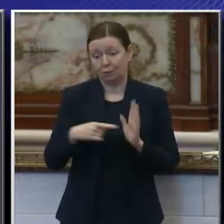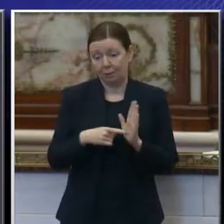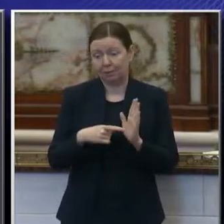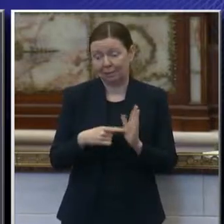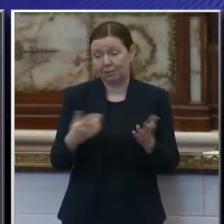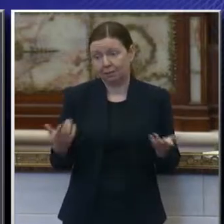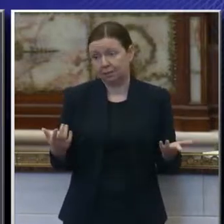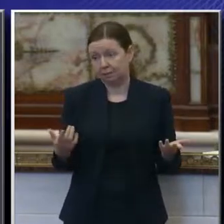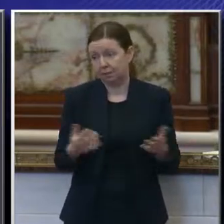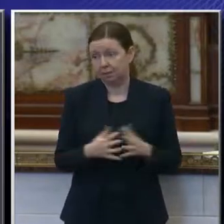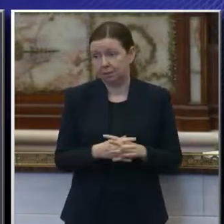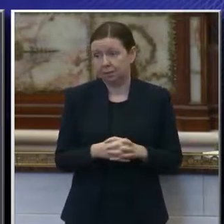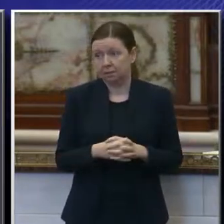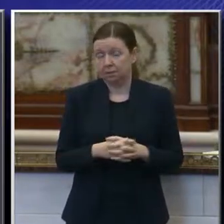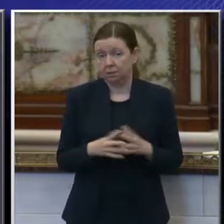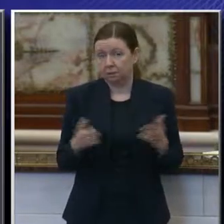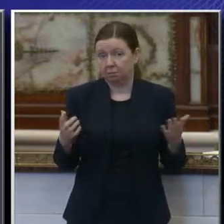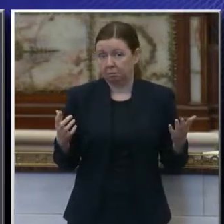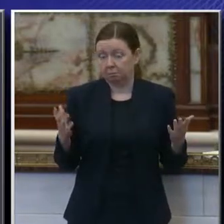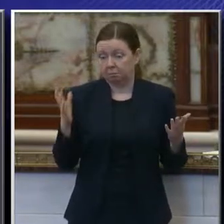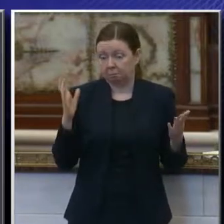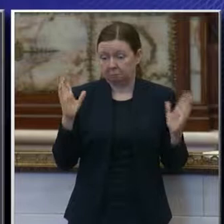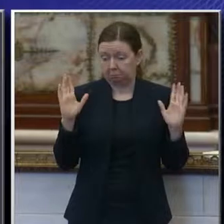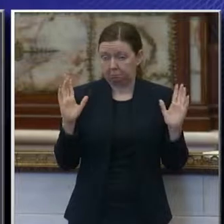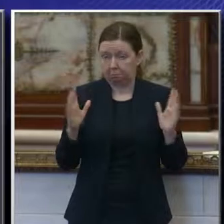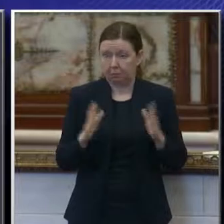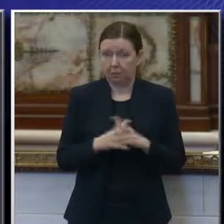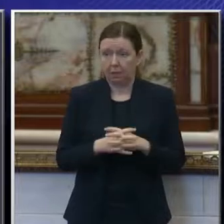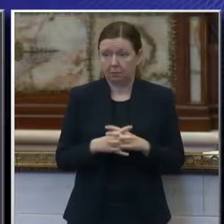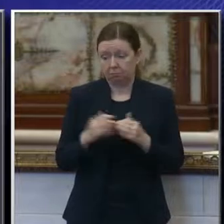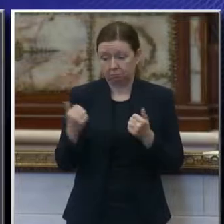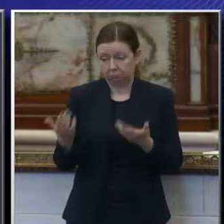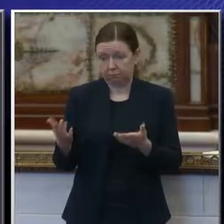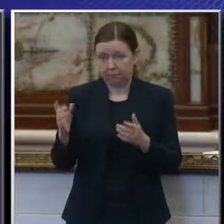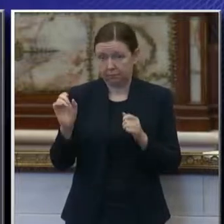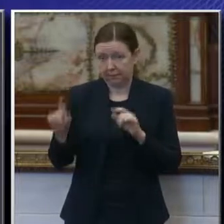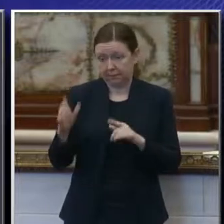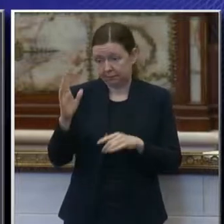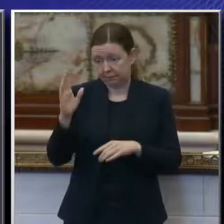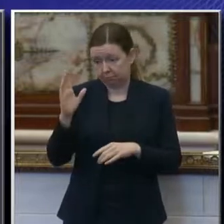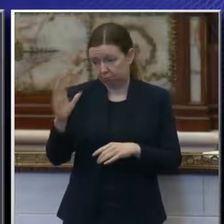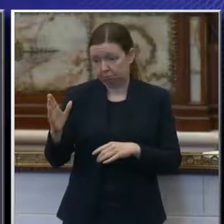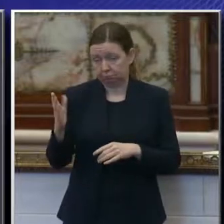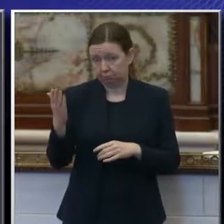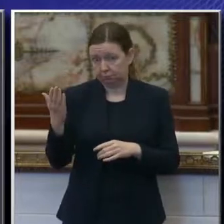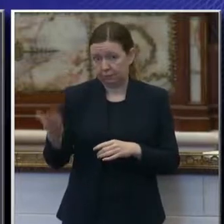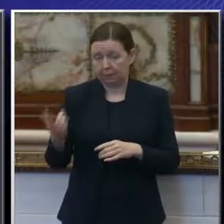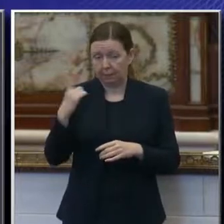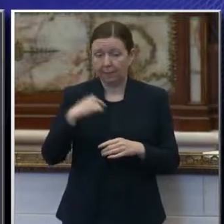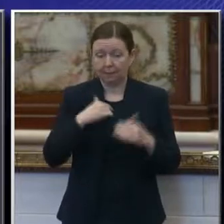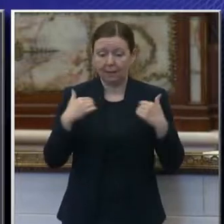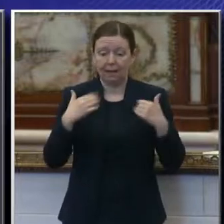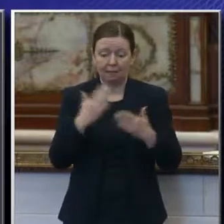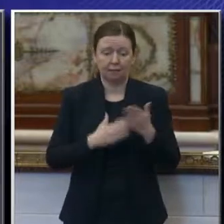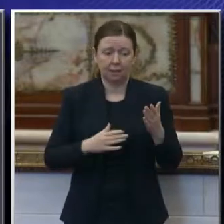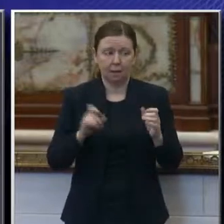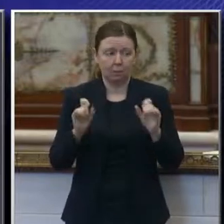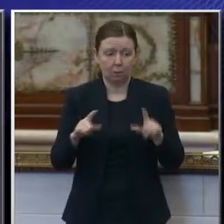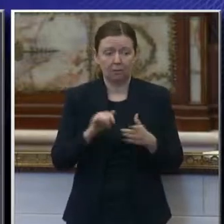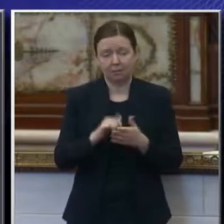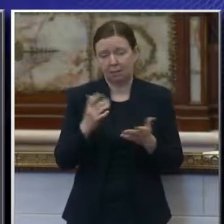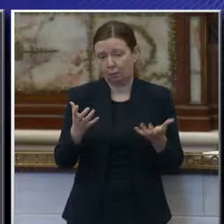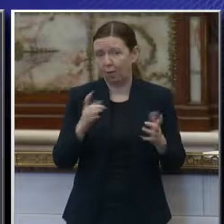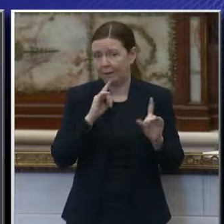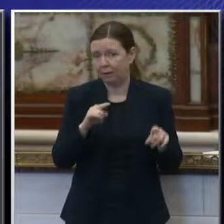So, you know, I will defer to them because I do have some unanswered